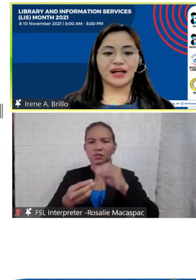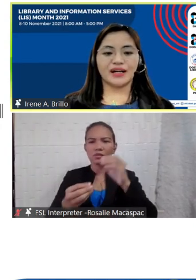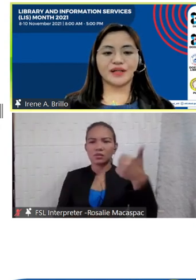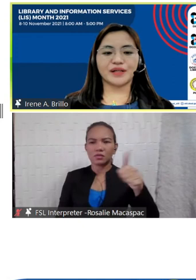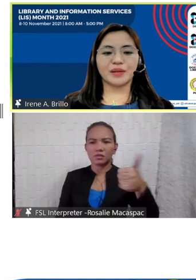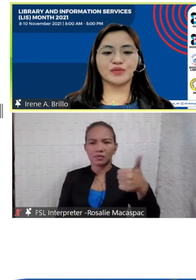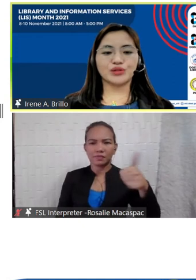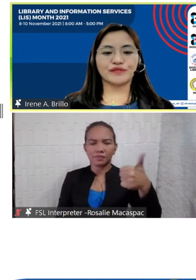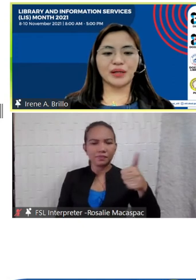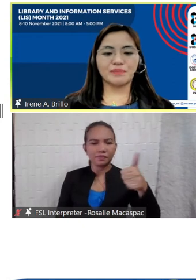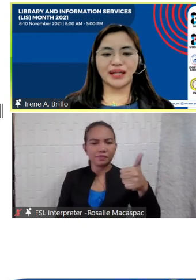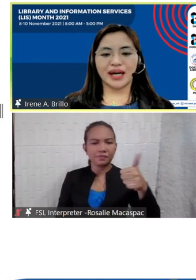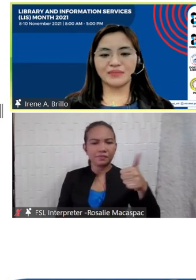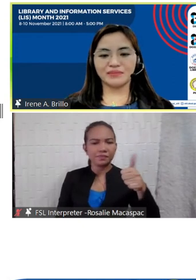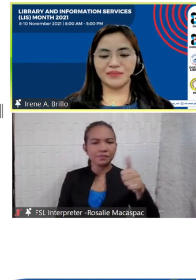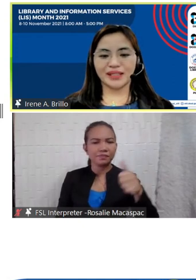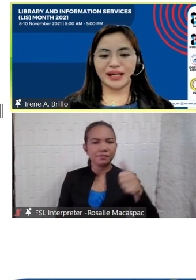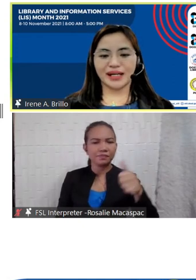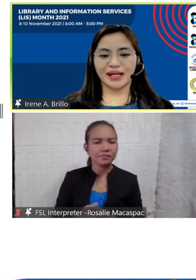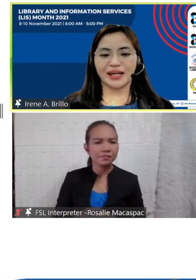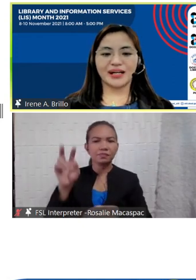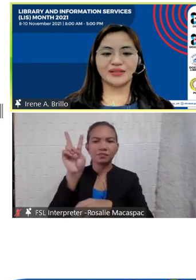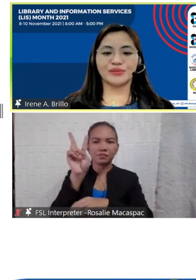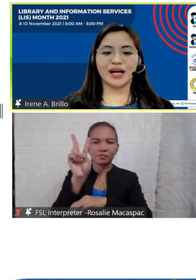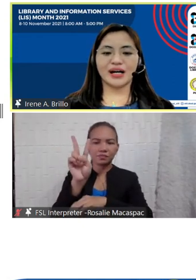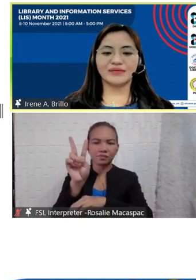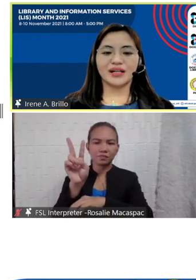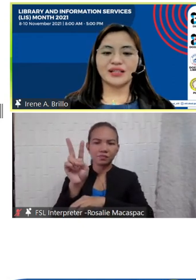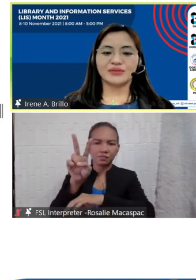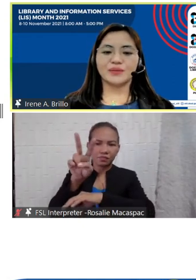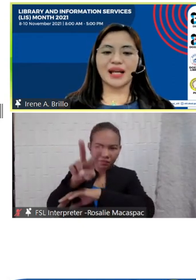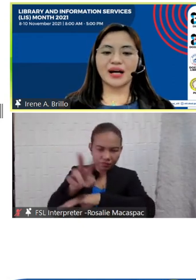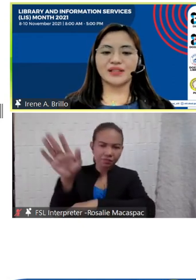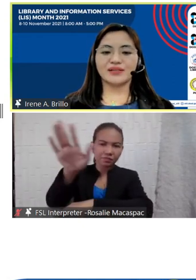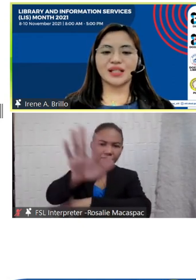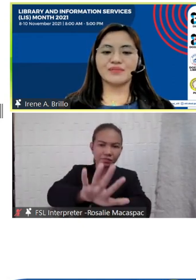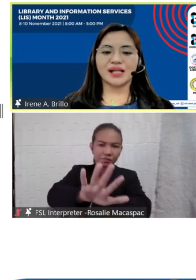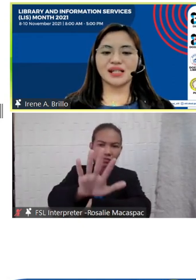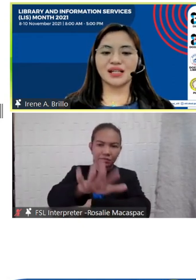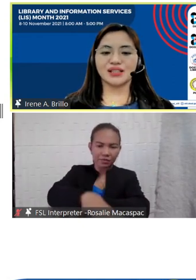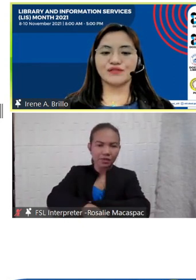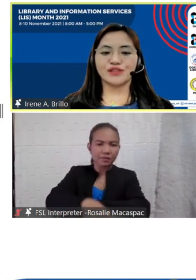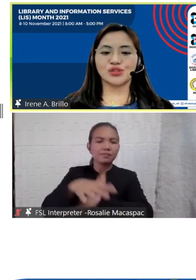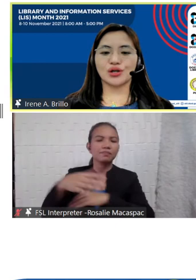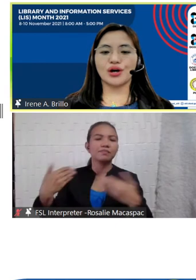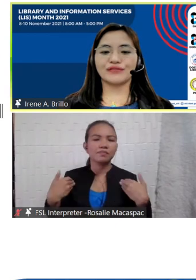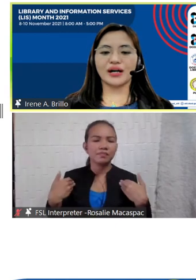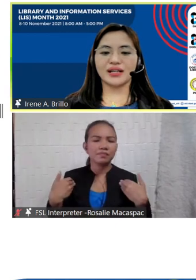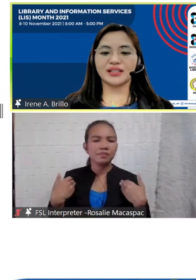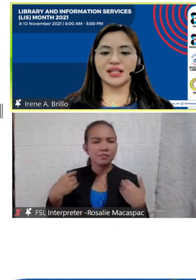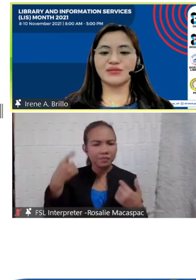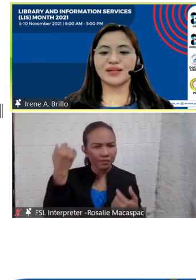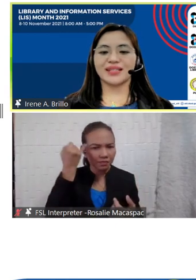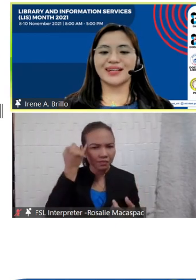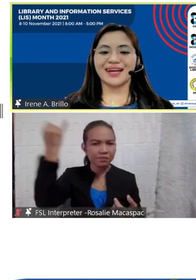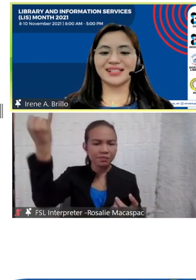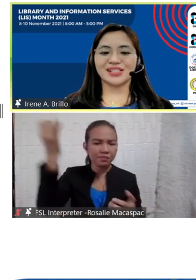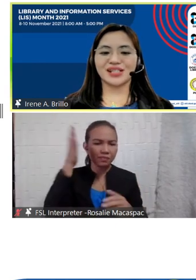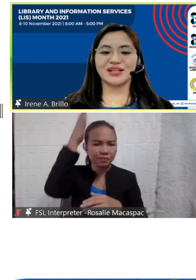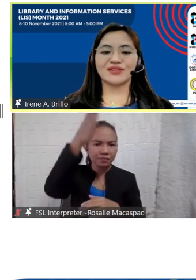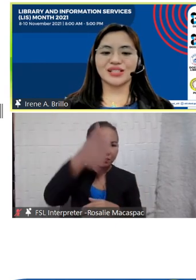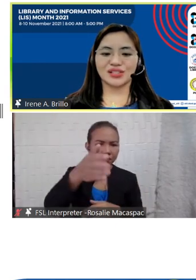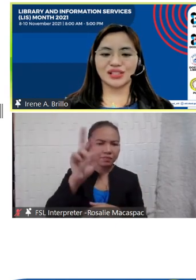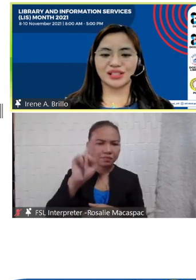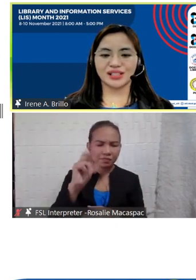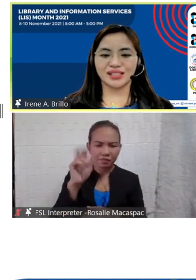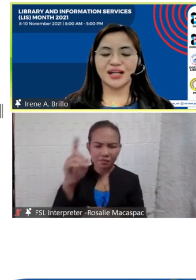And from 2 to 5 p.m., again, we will have the Reimagining the Future of R&D with